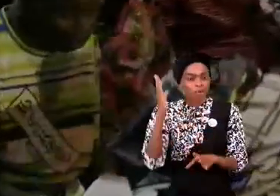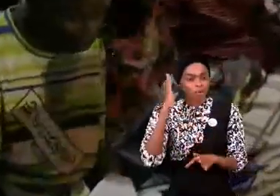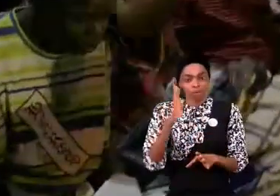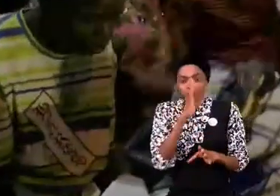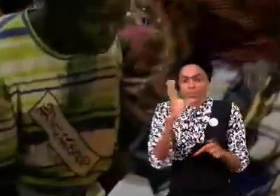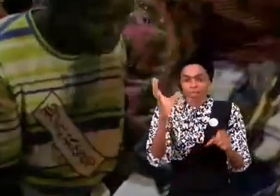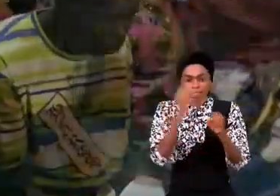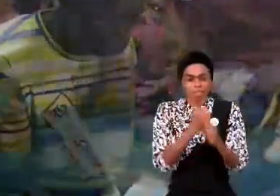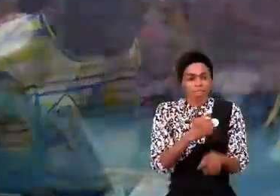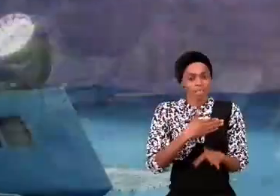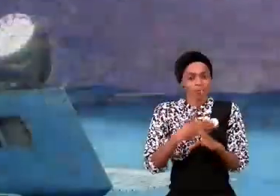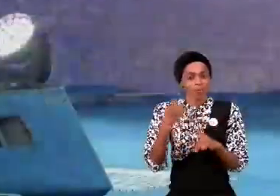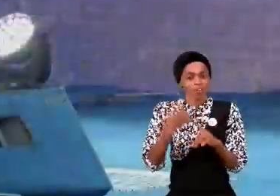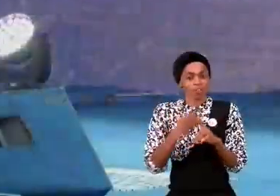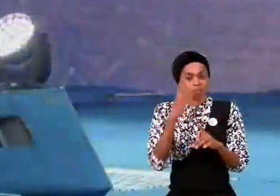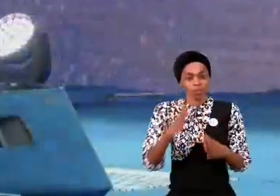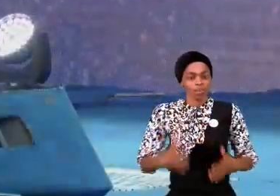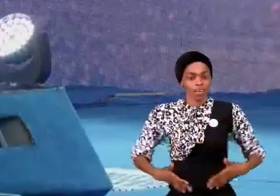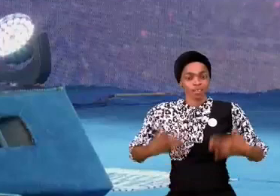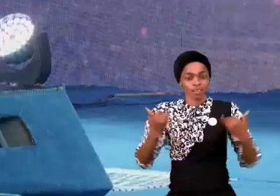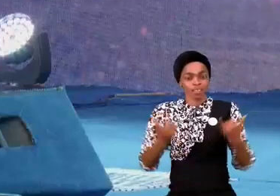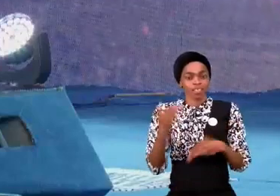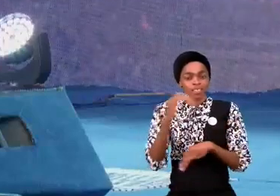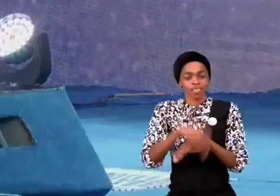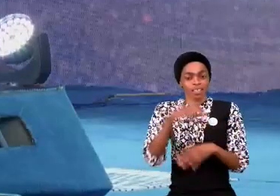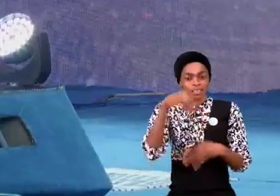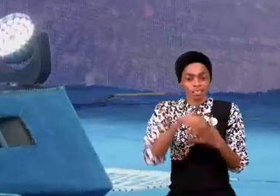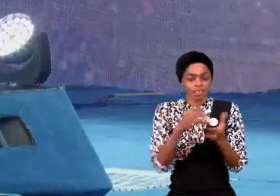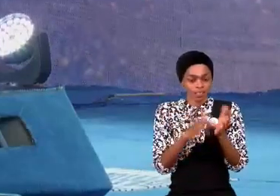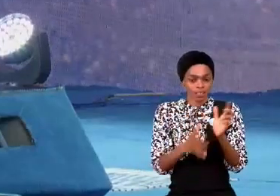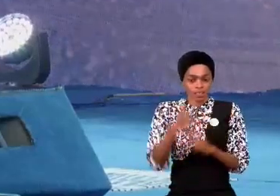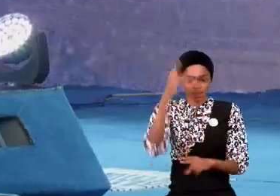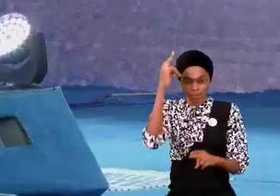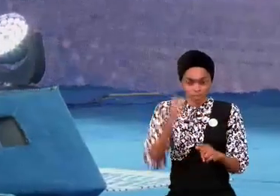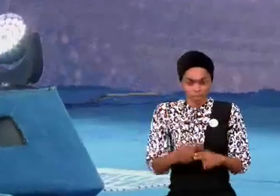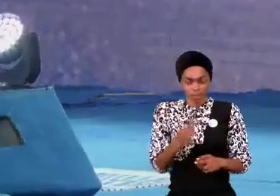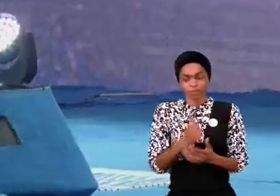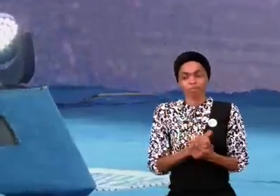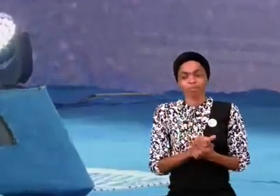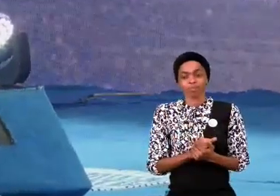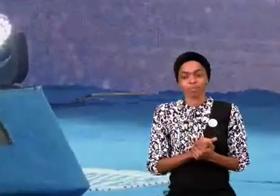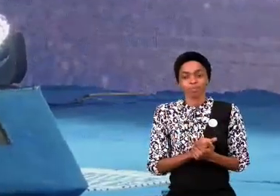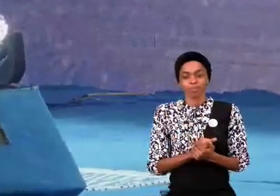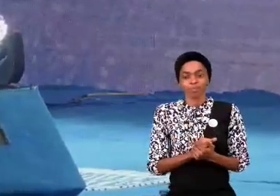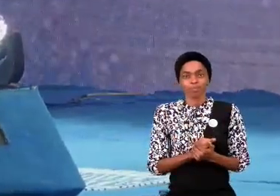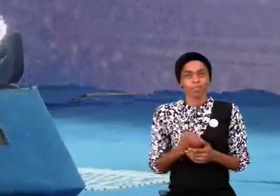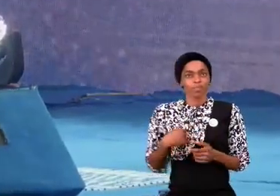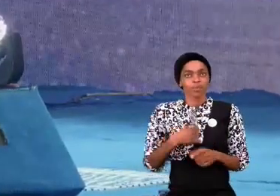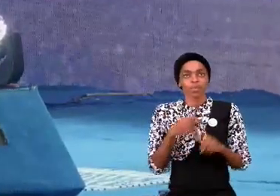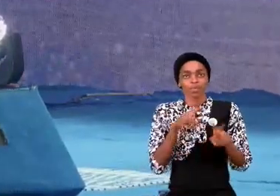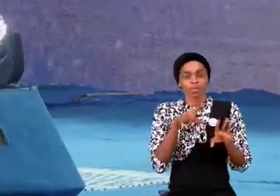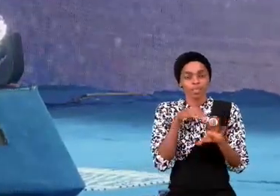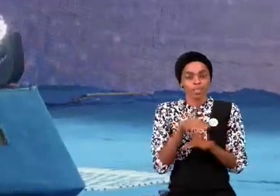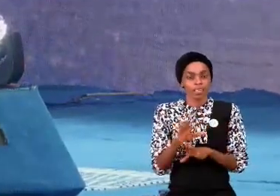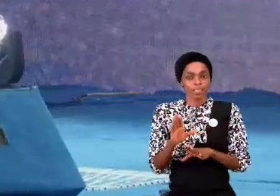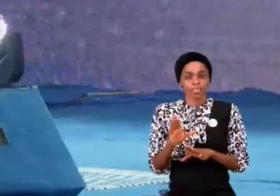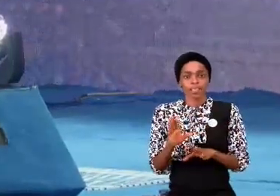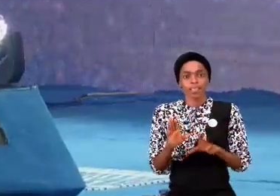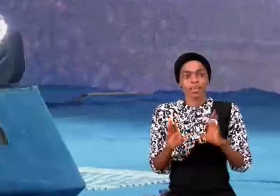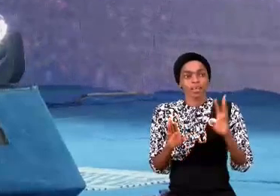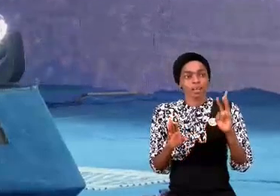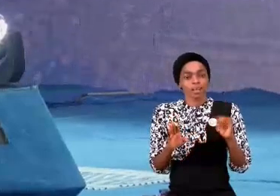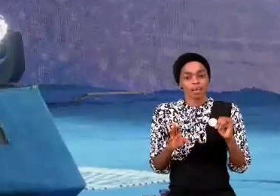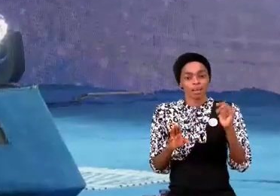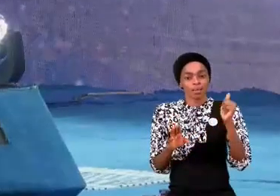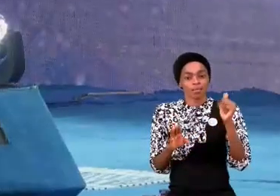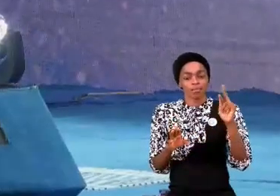at Mark chapter 2, reading from verse 5. Mark chapter 2, verse 5. When Jesus saw their